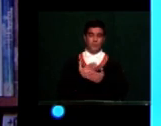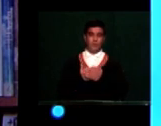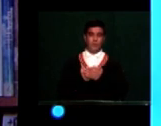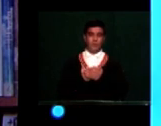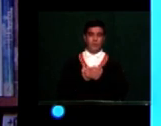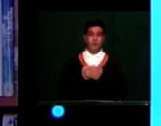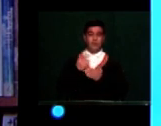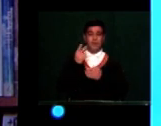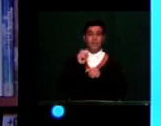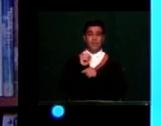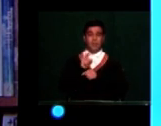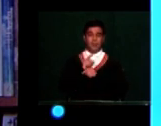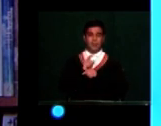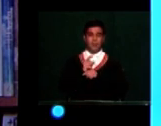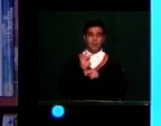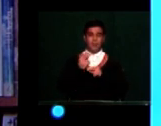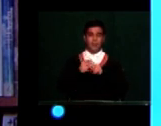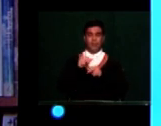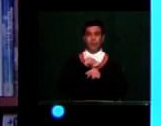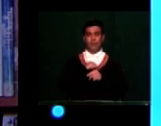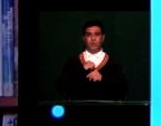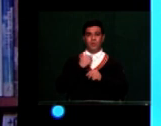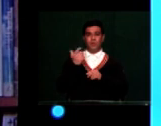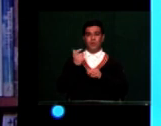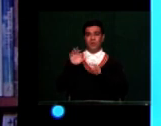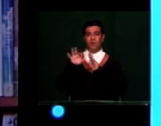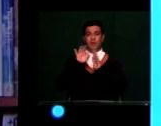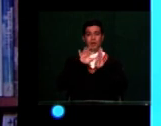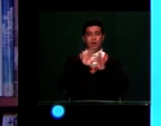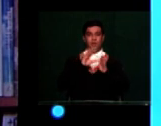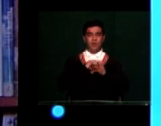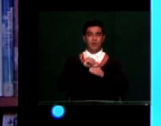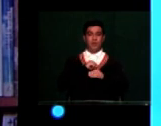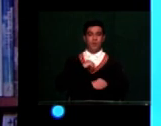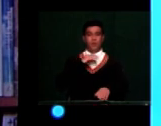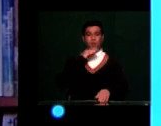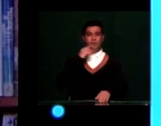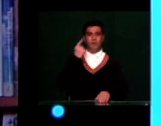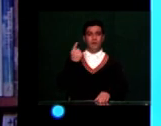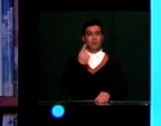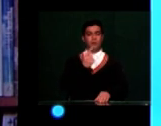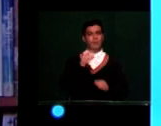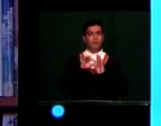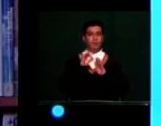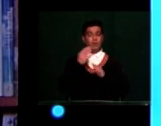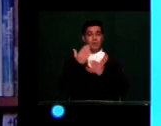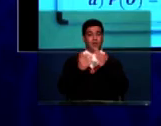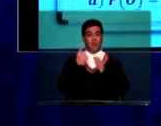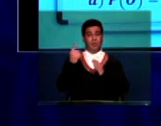Masalamizning ikkinchi shartida ixtiyoriy tanlangan o'quvchi eng ko'pi bilan bitta mevani yoqtirish